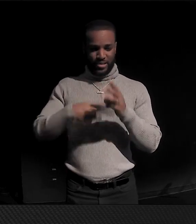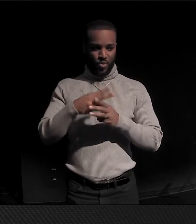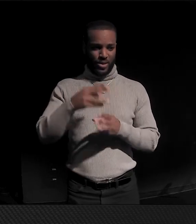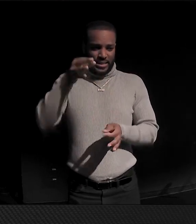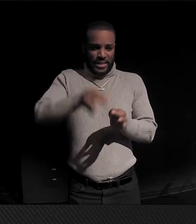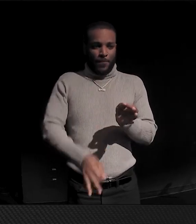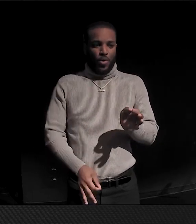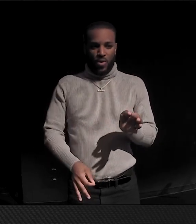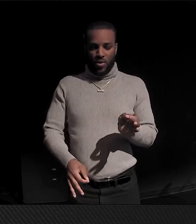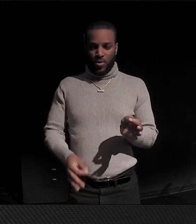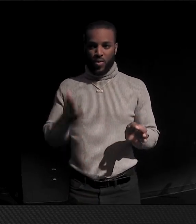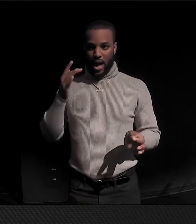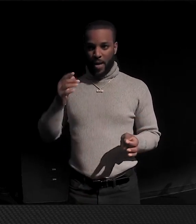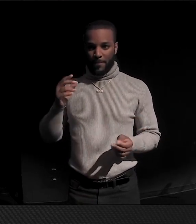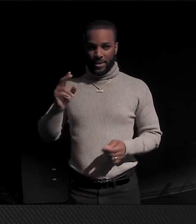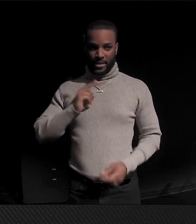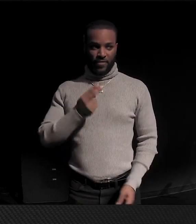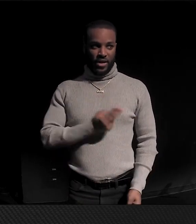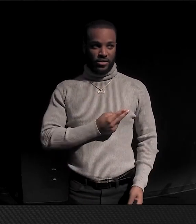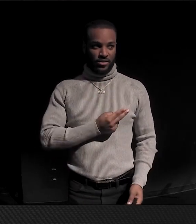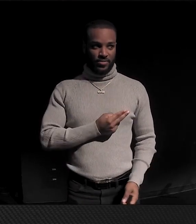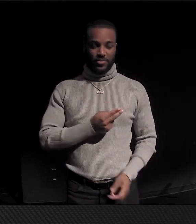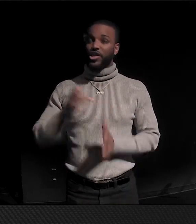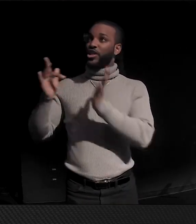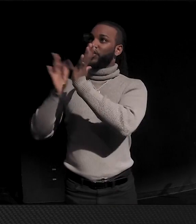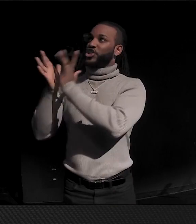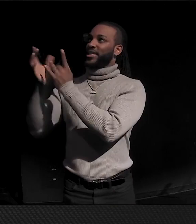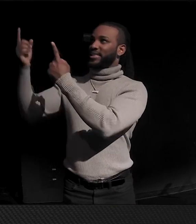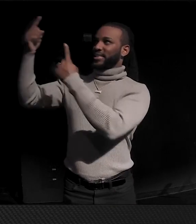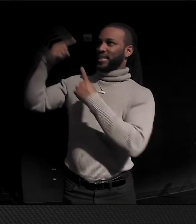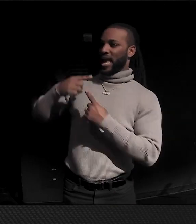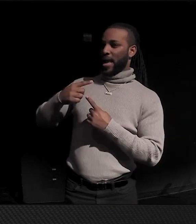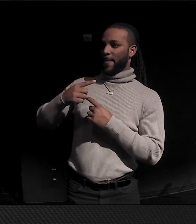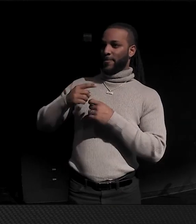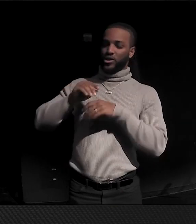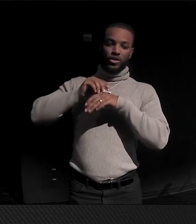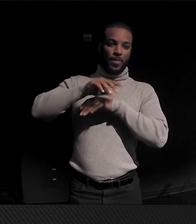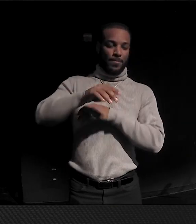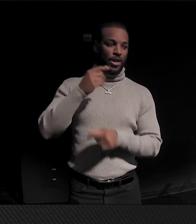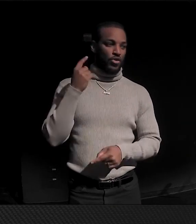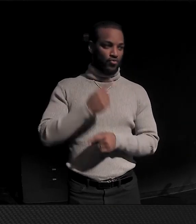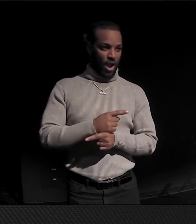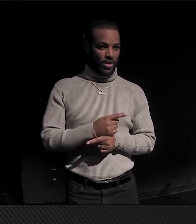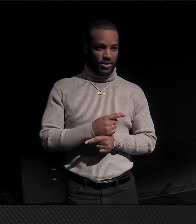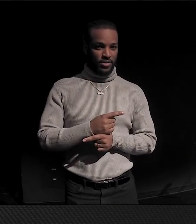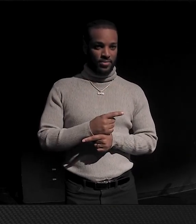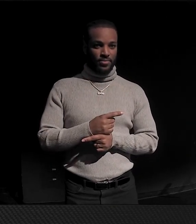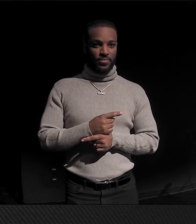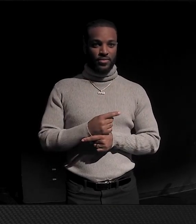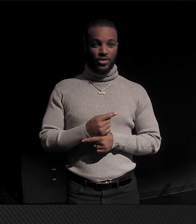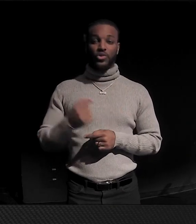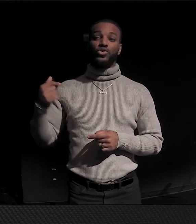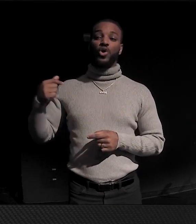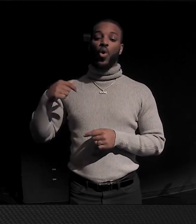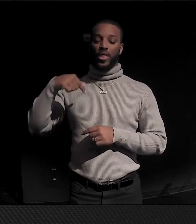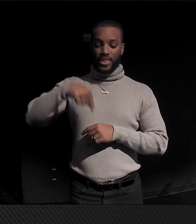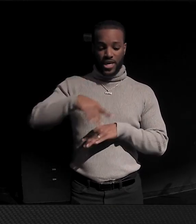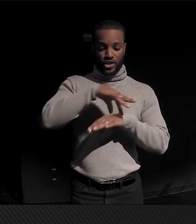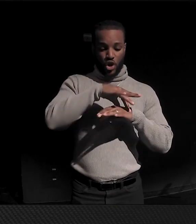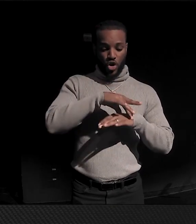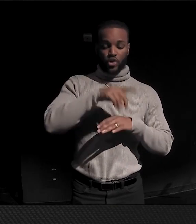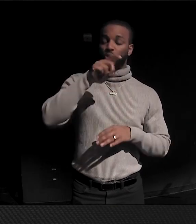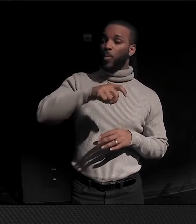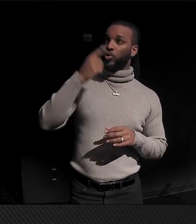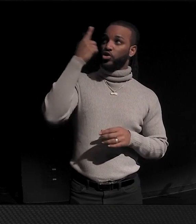us. And Jesus came to make it right. Prayer is about us encountering him and making it here on earth as it is in